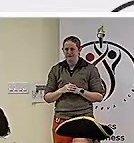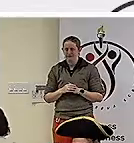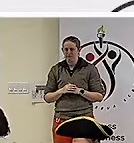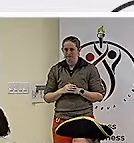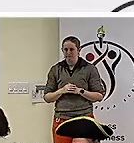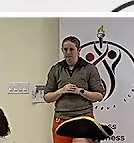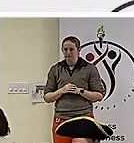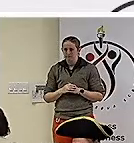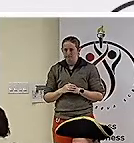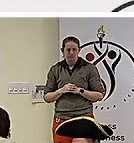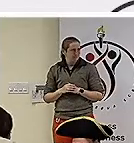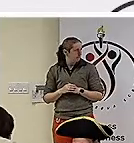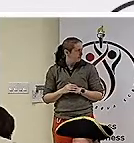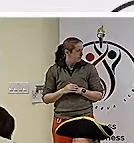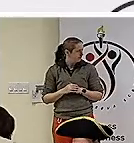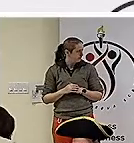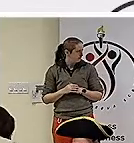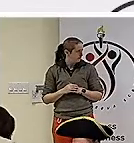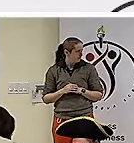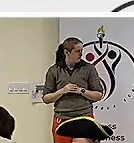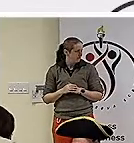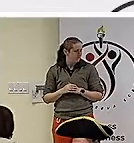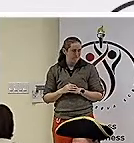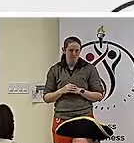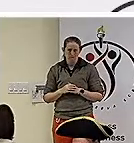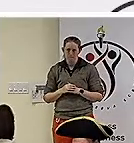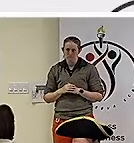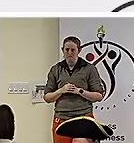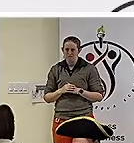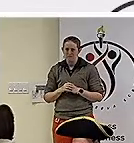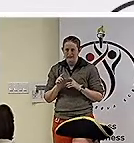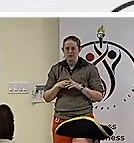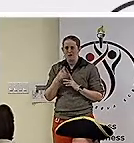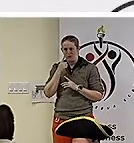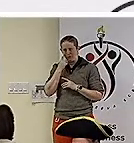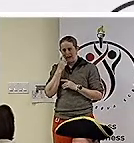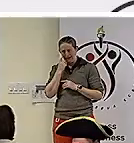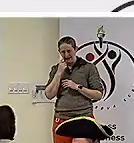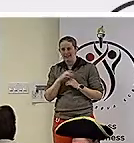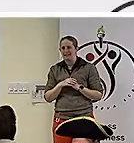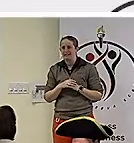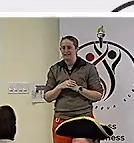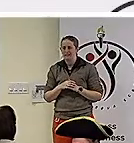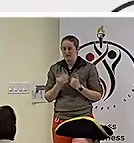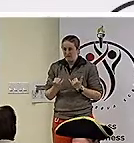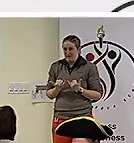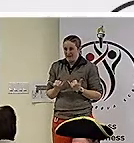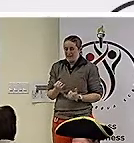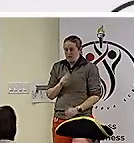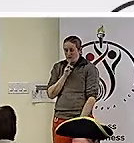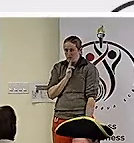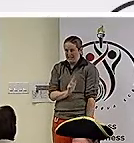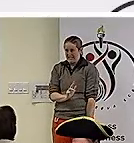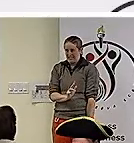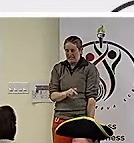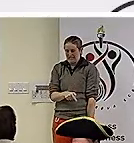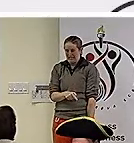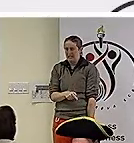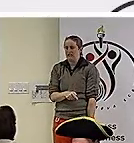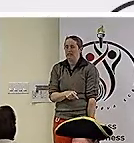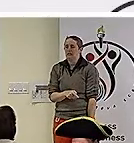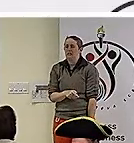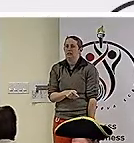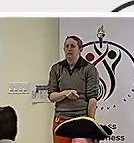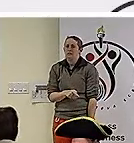He's been really, he always thought, he's 3 now, and he has, and he thought,